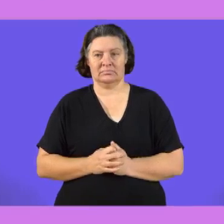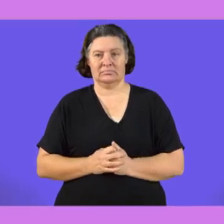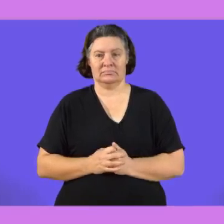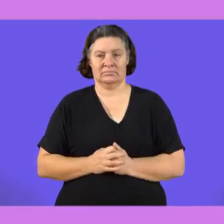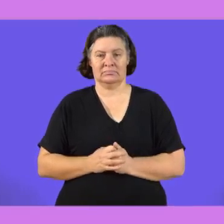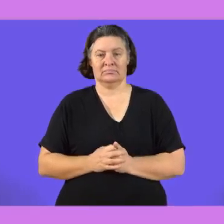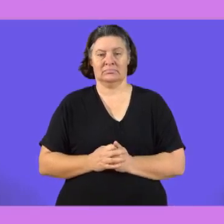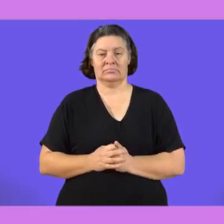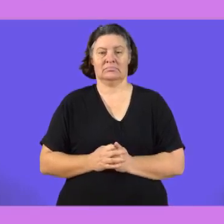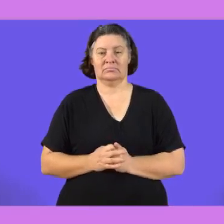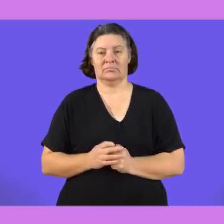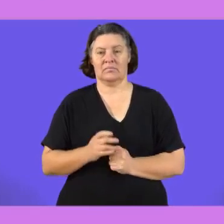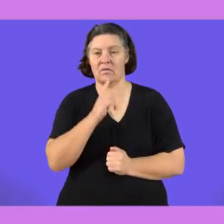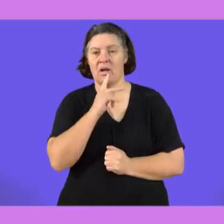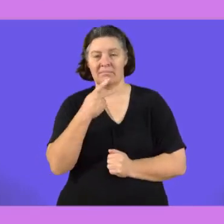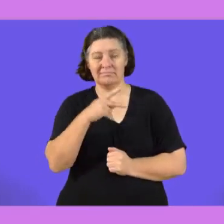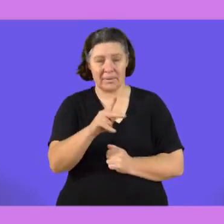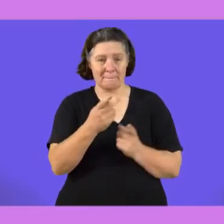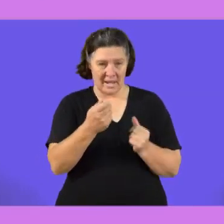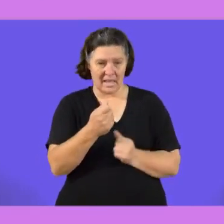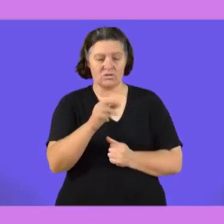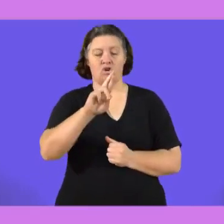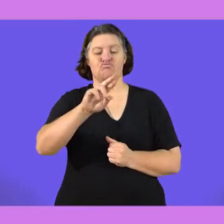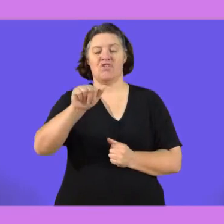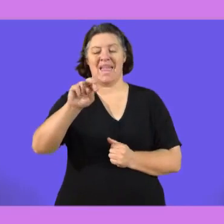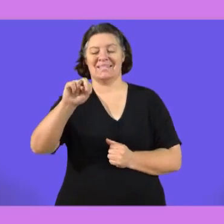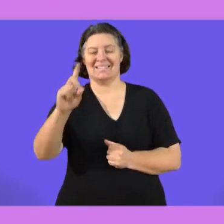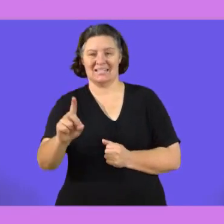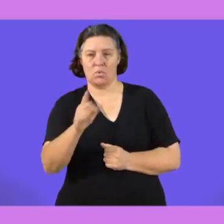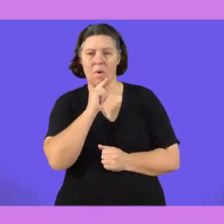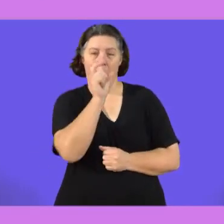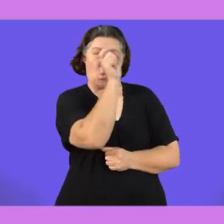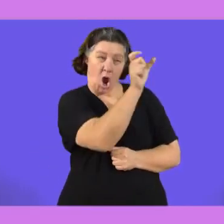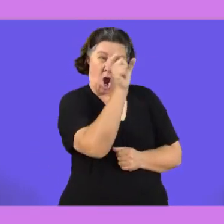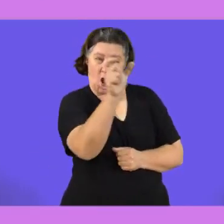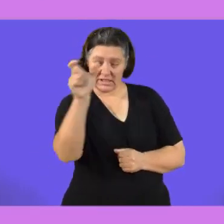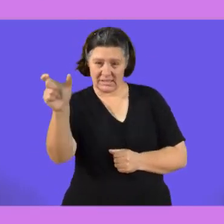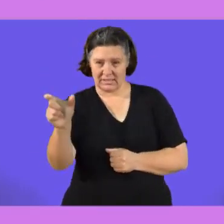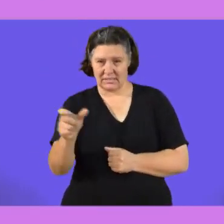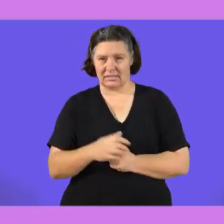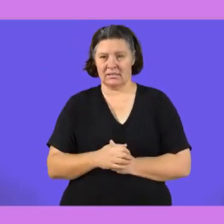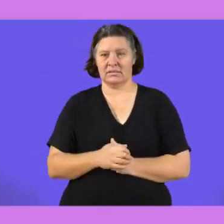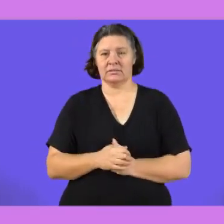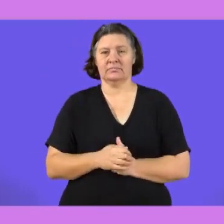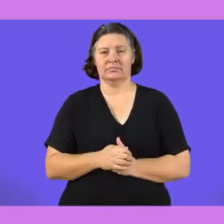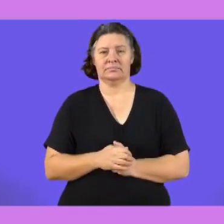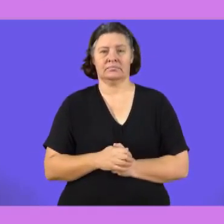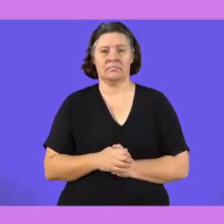And remember, what is our unit? We are working with money, and that's South African rand. Okay, so I guess that's